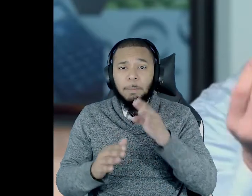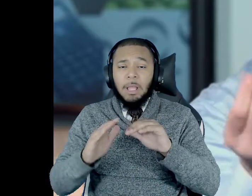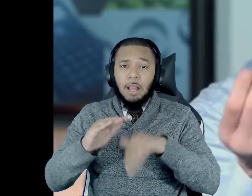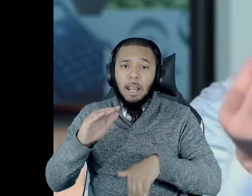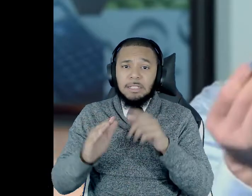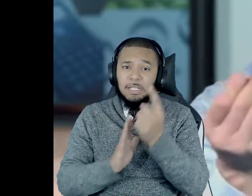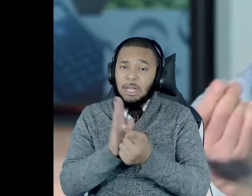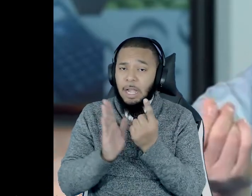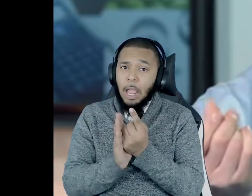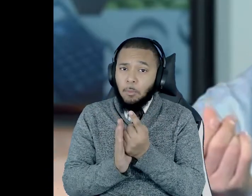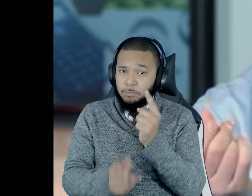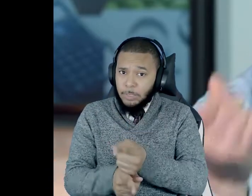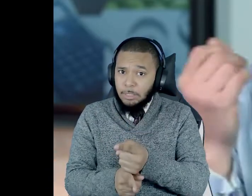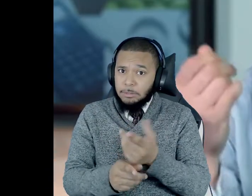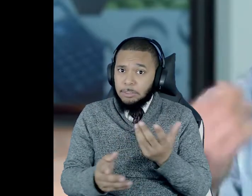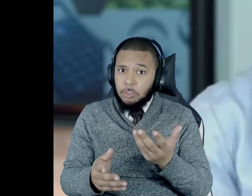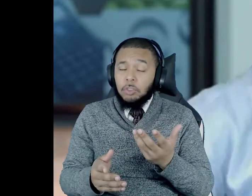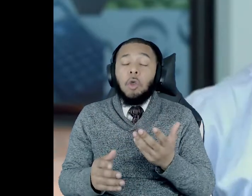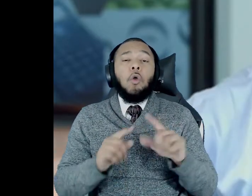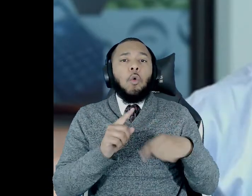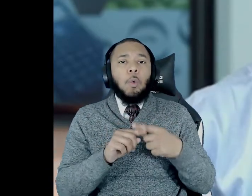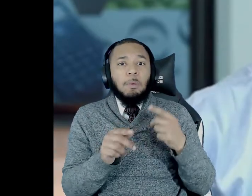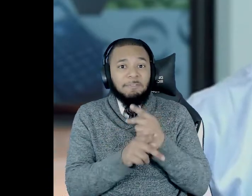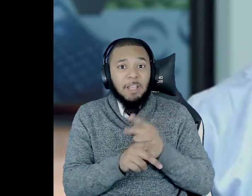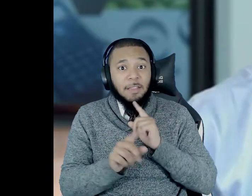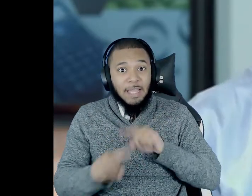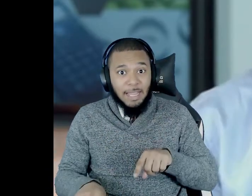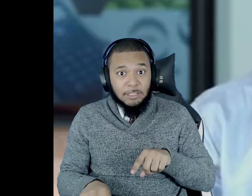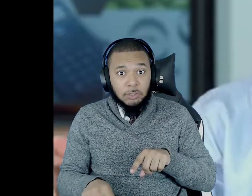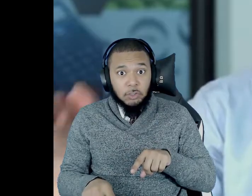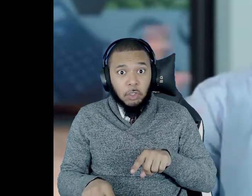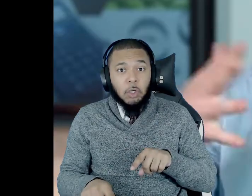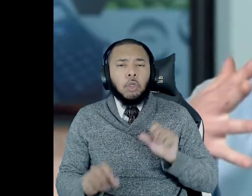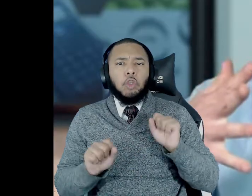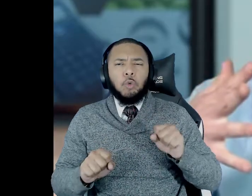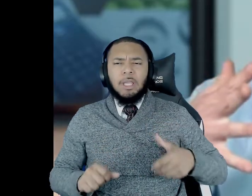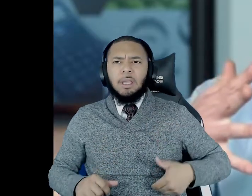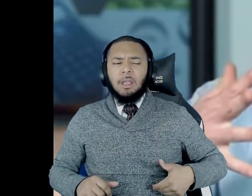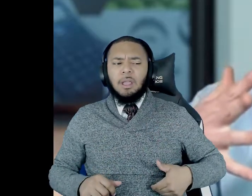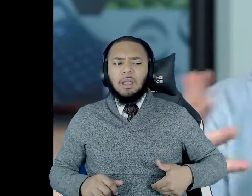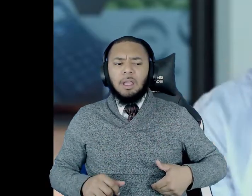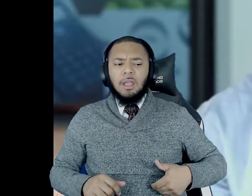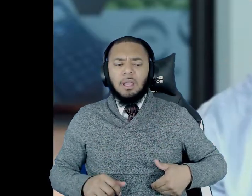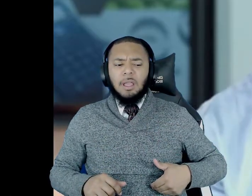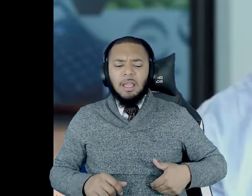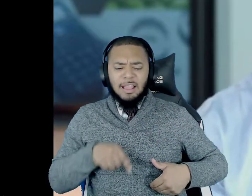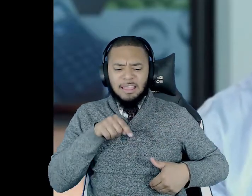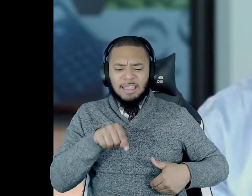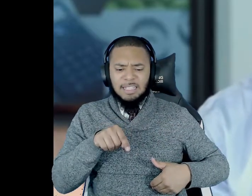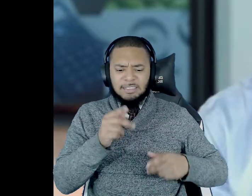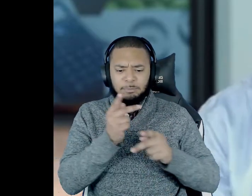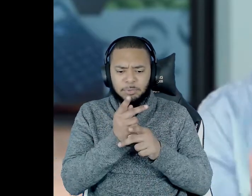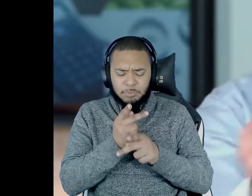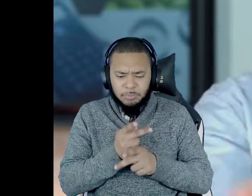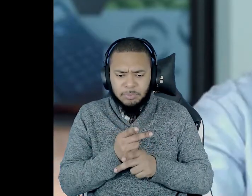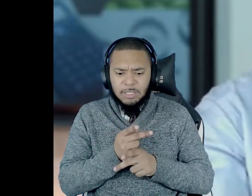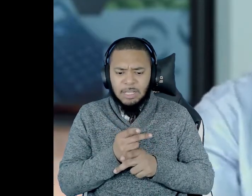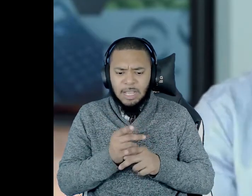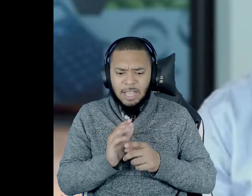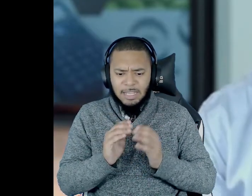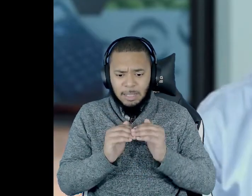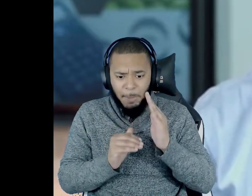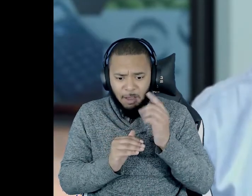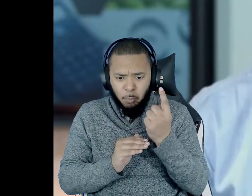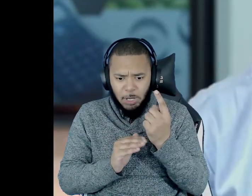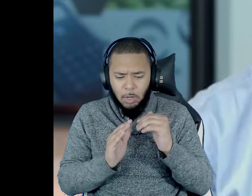So whenever we learn what the answer is, we can gut check our answer by saying, well, is the answer more than 1? Or is it less than 1? So